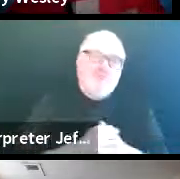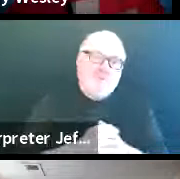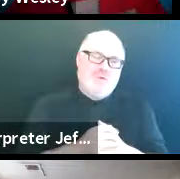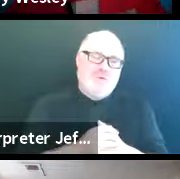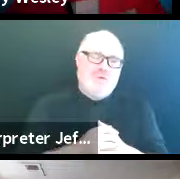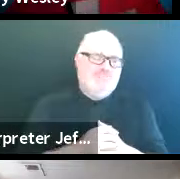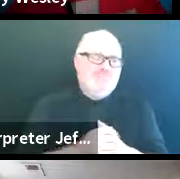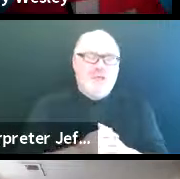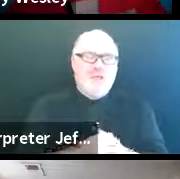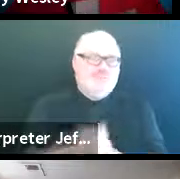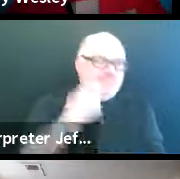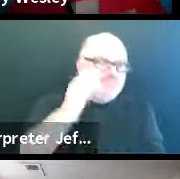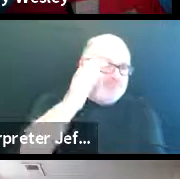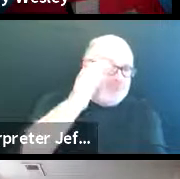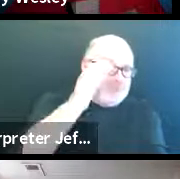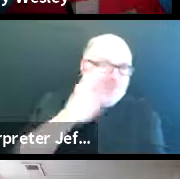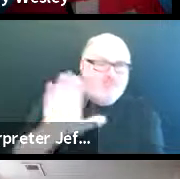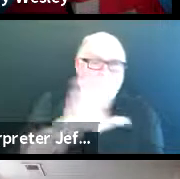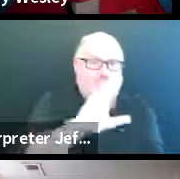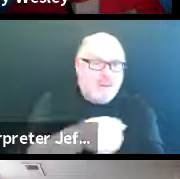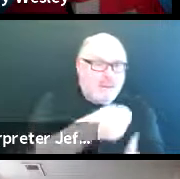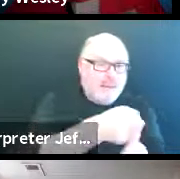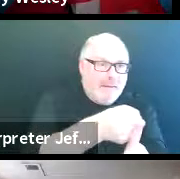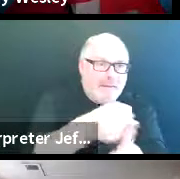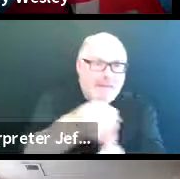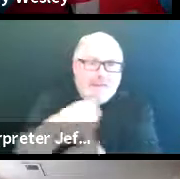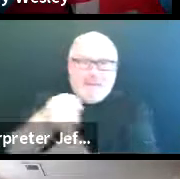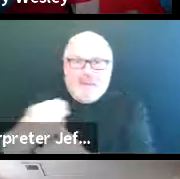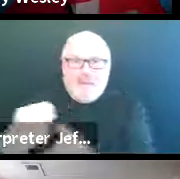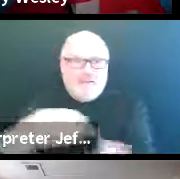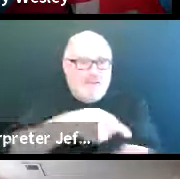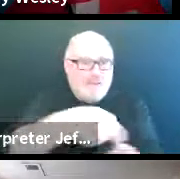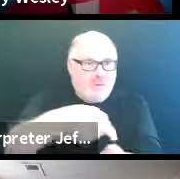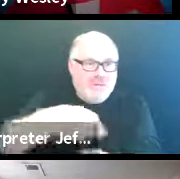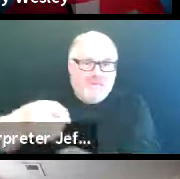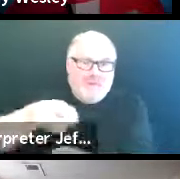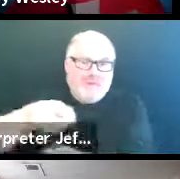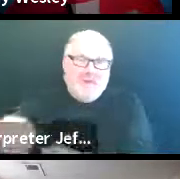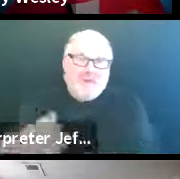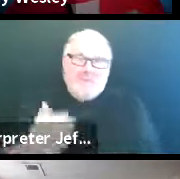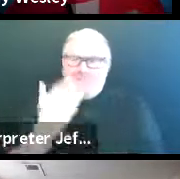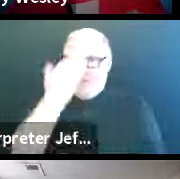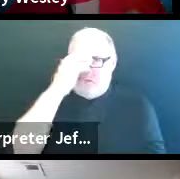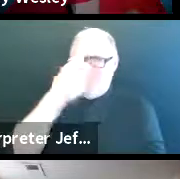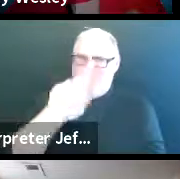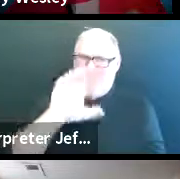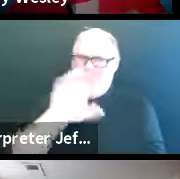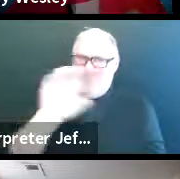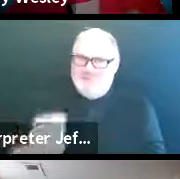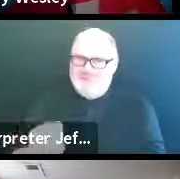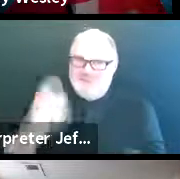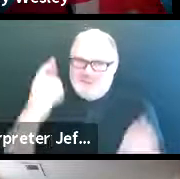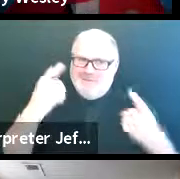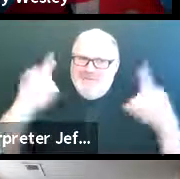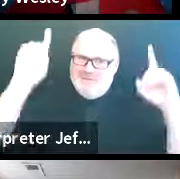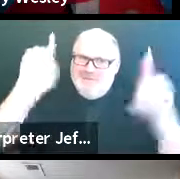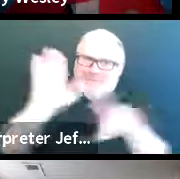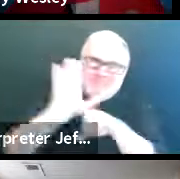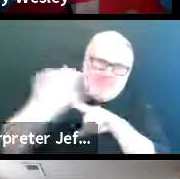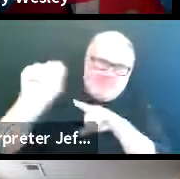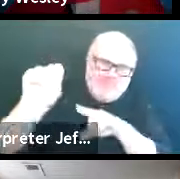can't wait to hear of the impacts you have in your chosen fields. I have no doubt you will succeed beyond your wildest